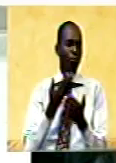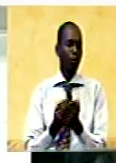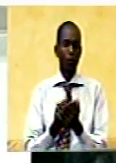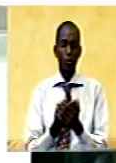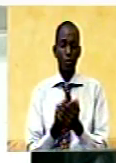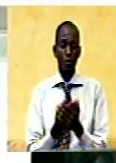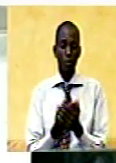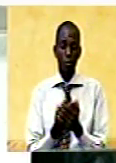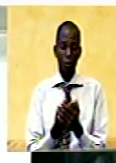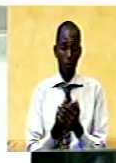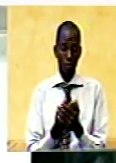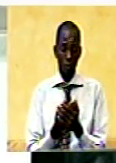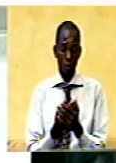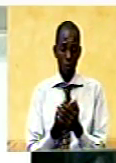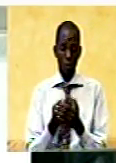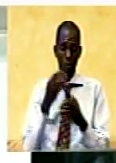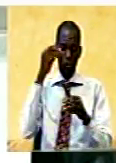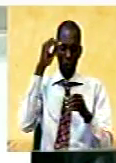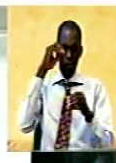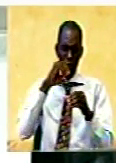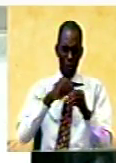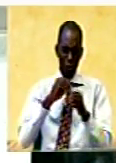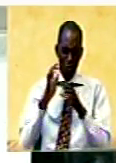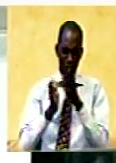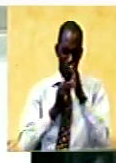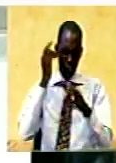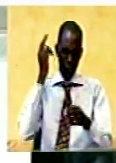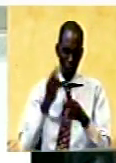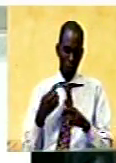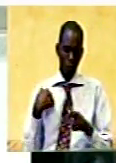God is so good.